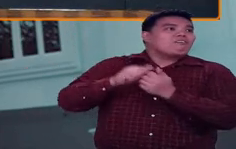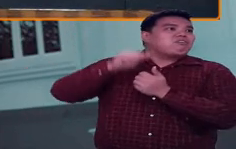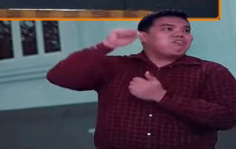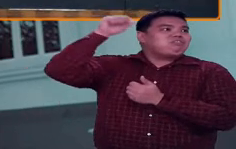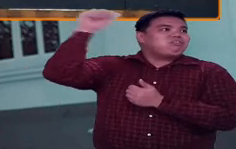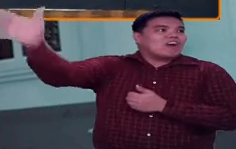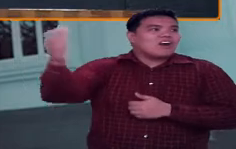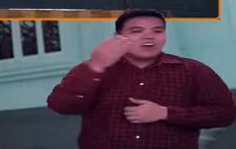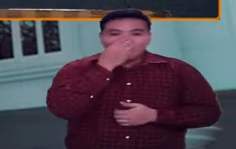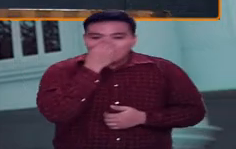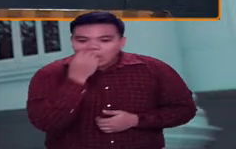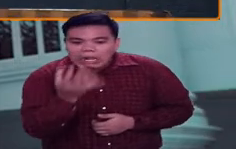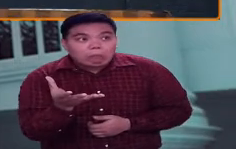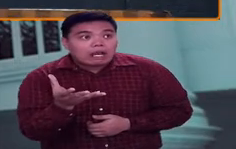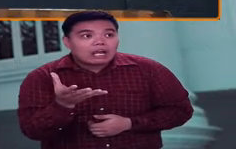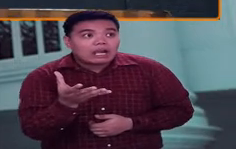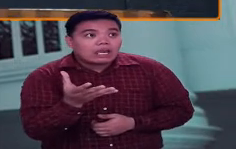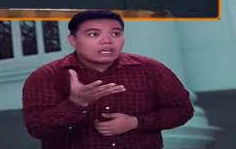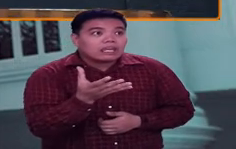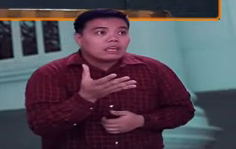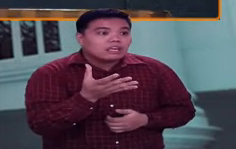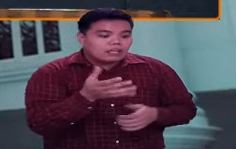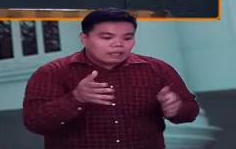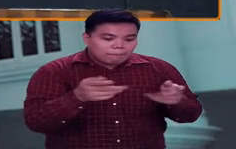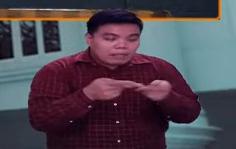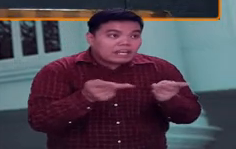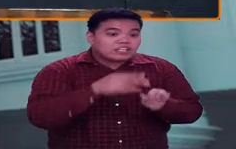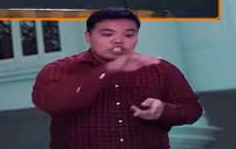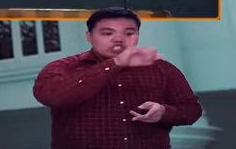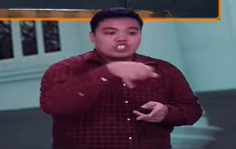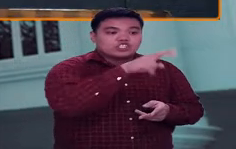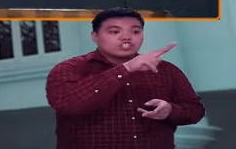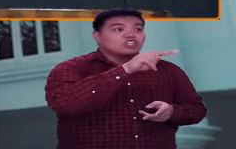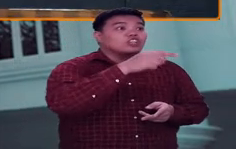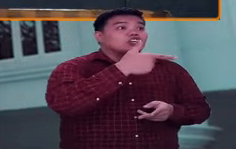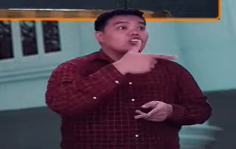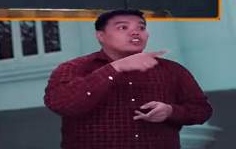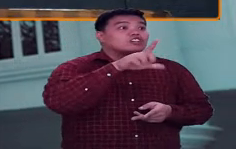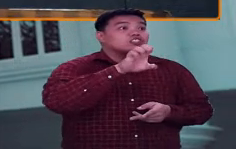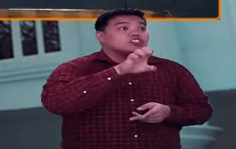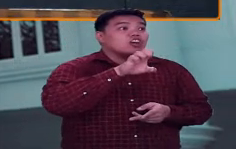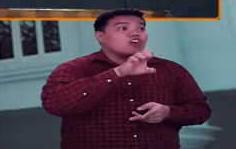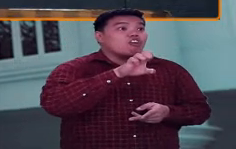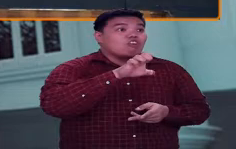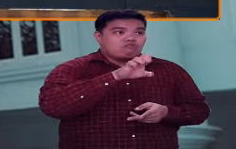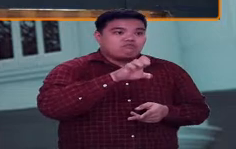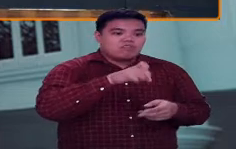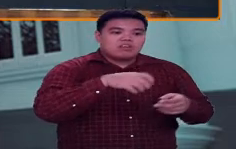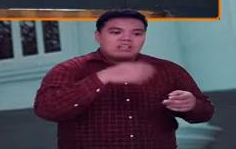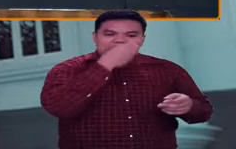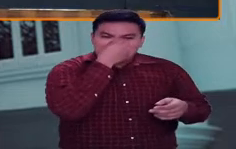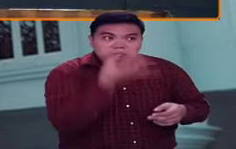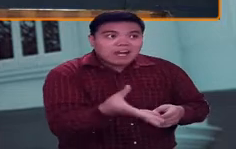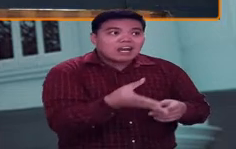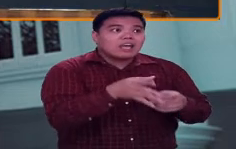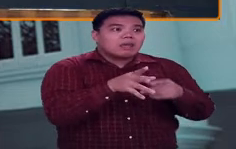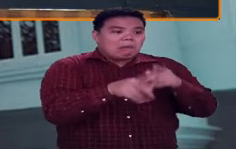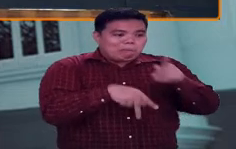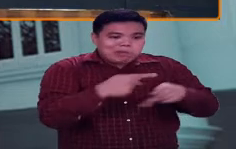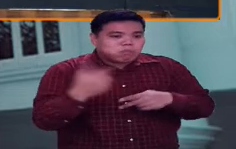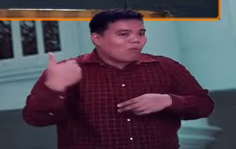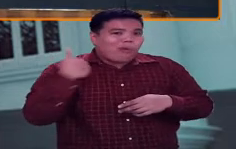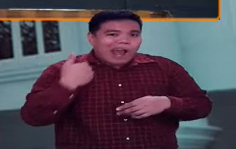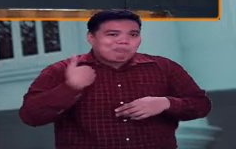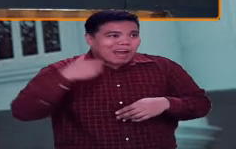of villages that dot the jungles of Guyana. No hearts are too hardened like the Republic